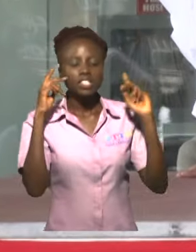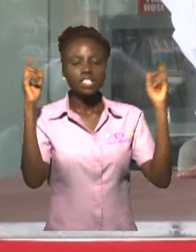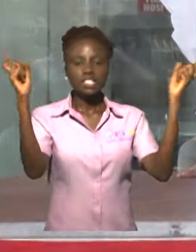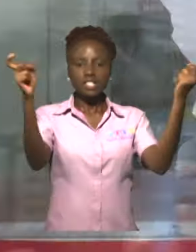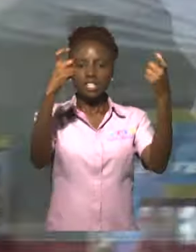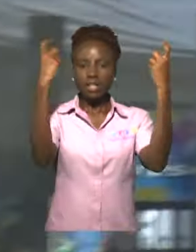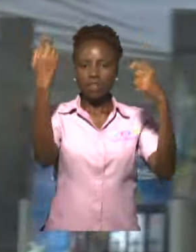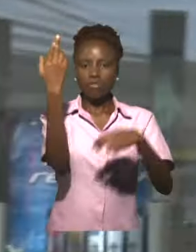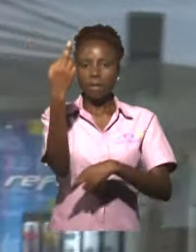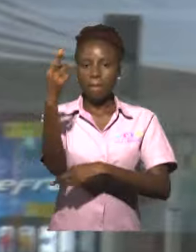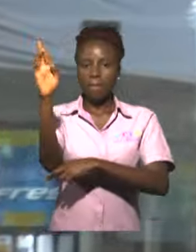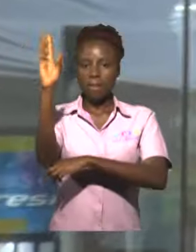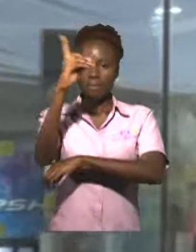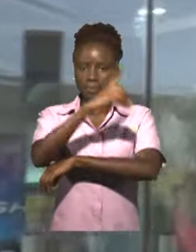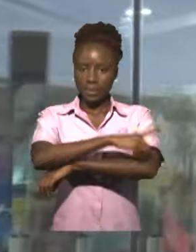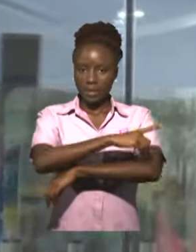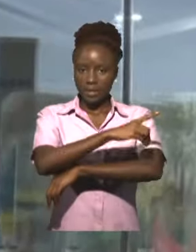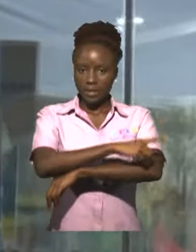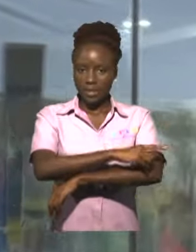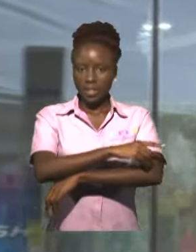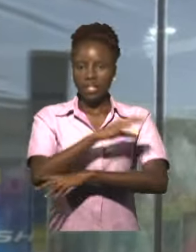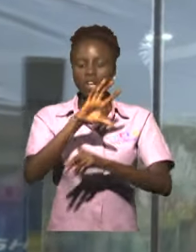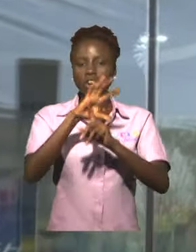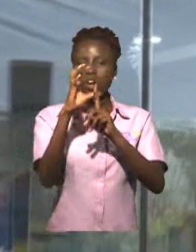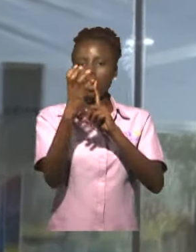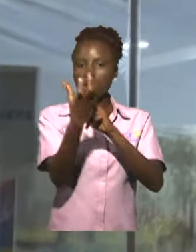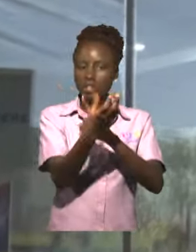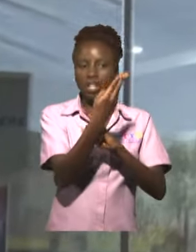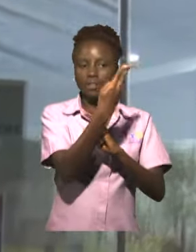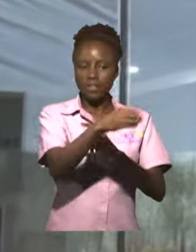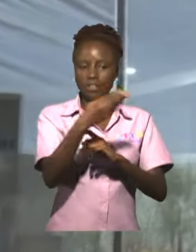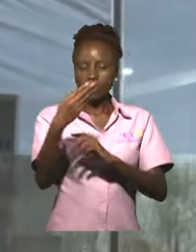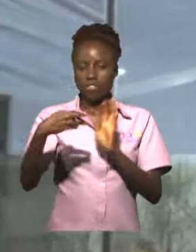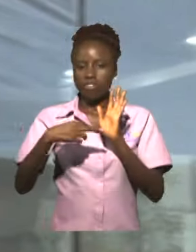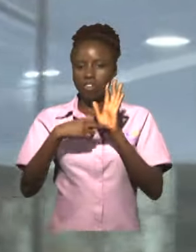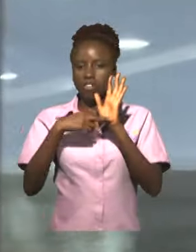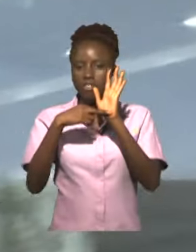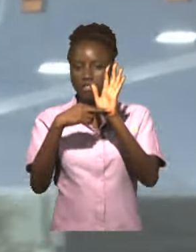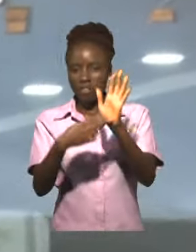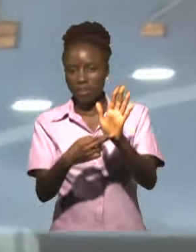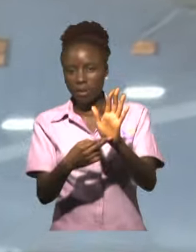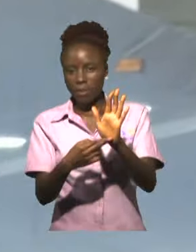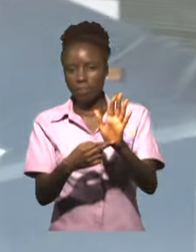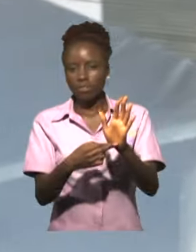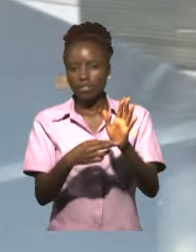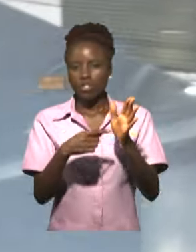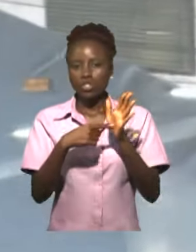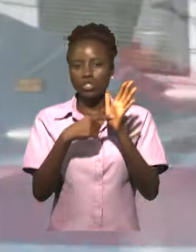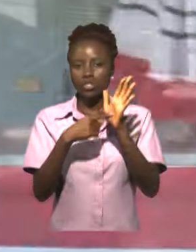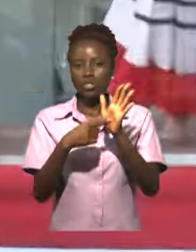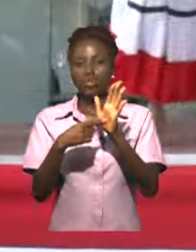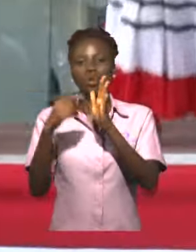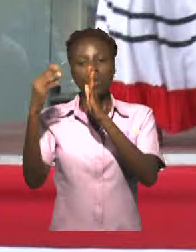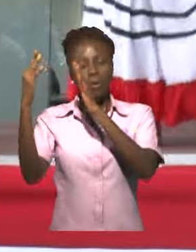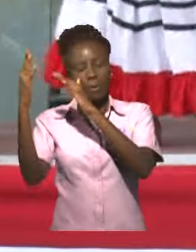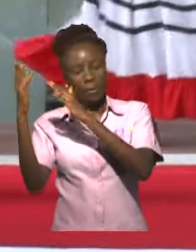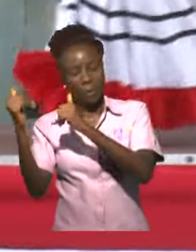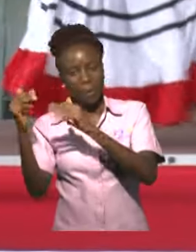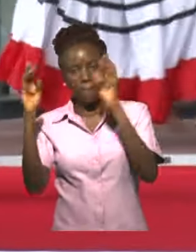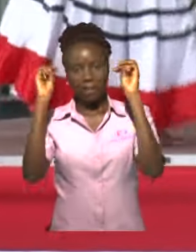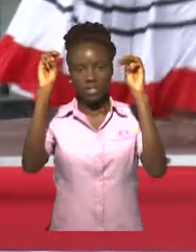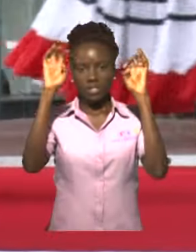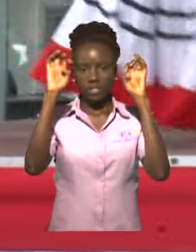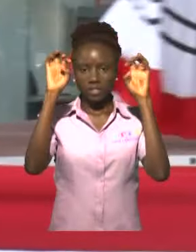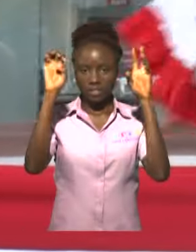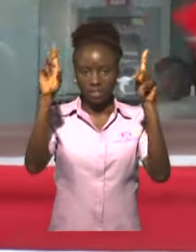Day. Spanning the gamut of cultural representation, there was a message of hope to spread, one the Minister of